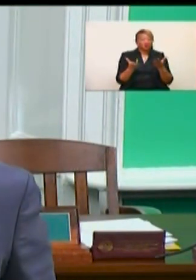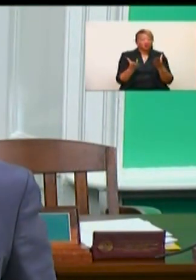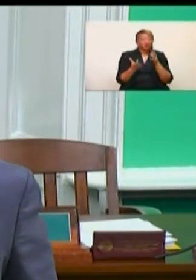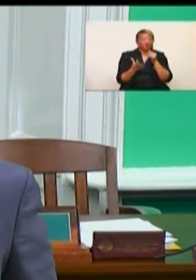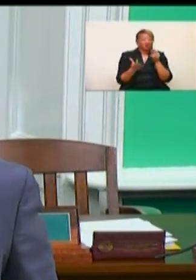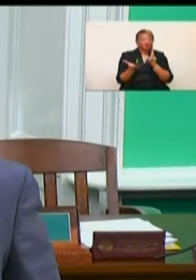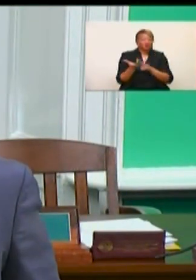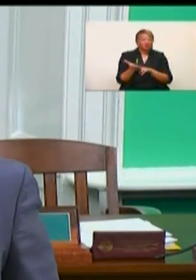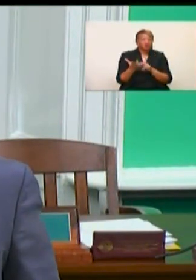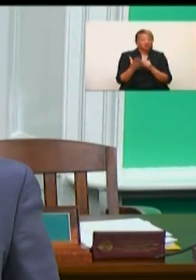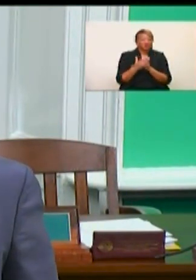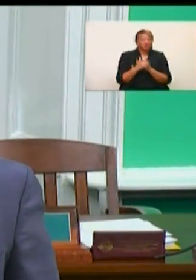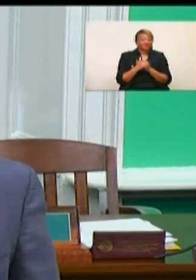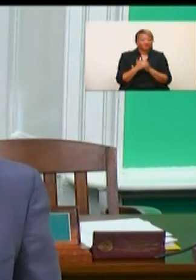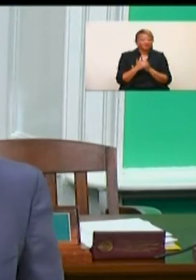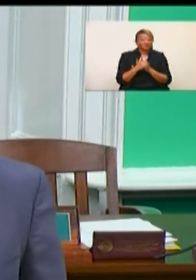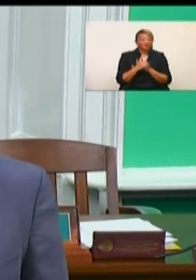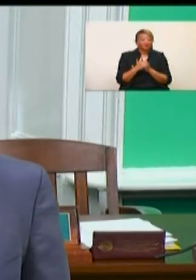not signed.